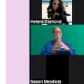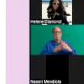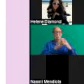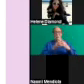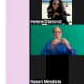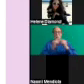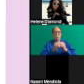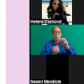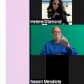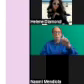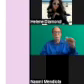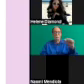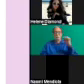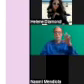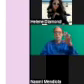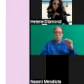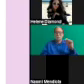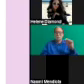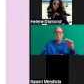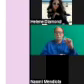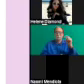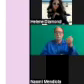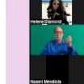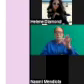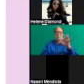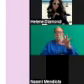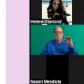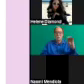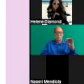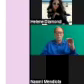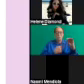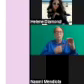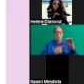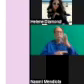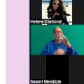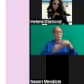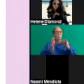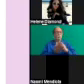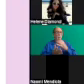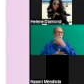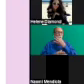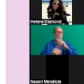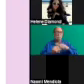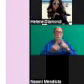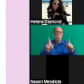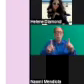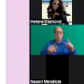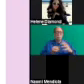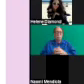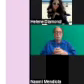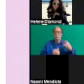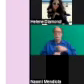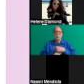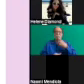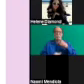Disabilities Act in 1990. We'll talk about that in a little in a little bit, but we say culminated